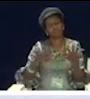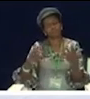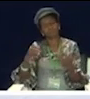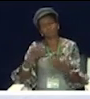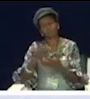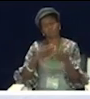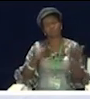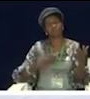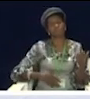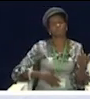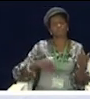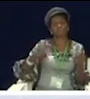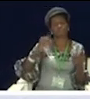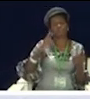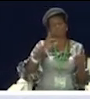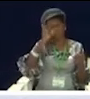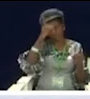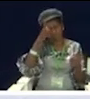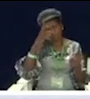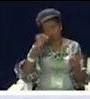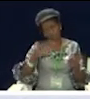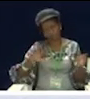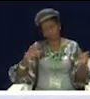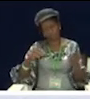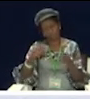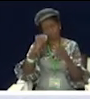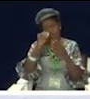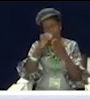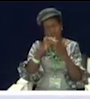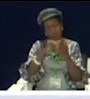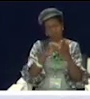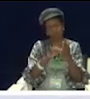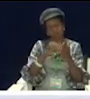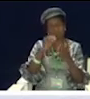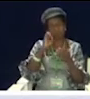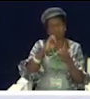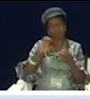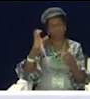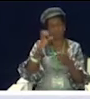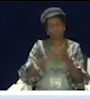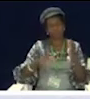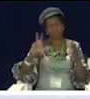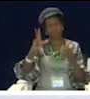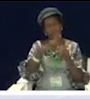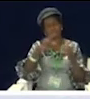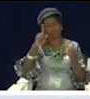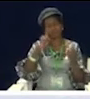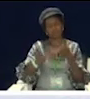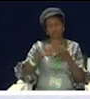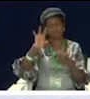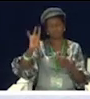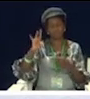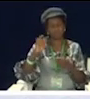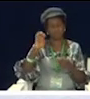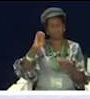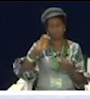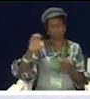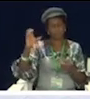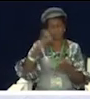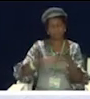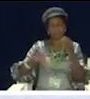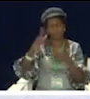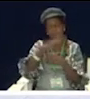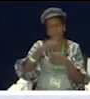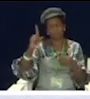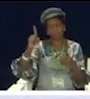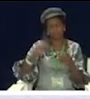Somebody, one of my children, mentioned Ecclesiastes chapter 3 from verse 1 to 8. Ecclesiastes 3 from verse 1